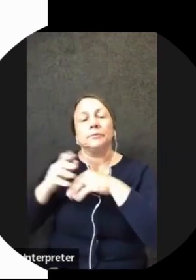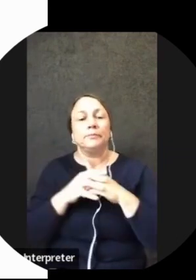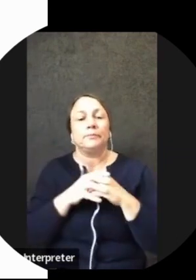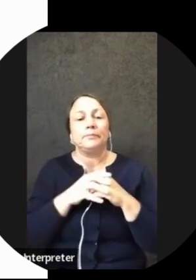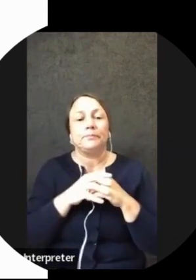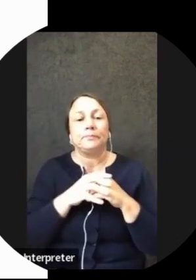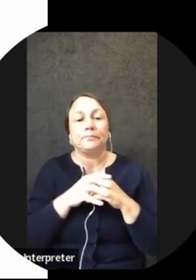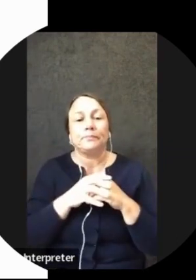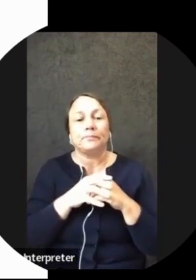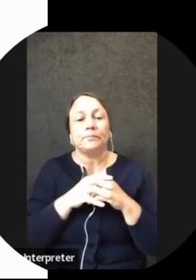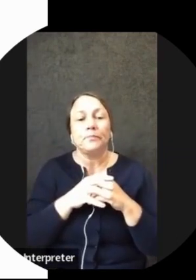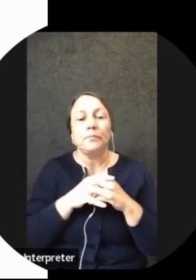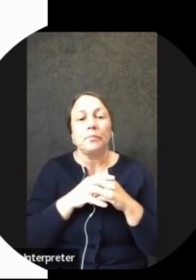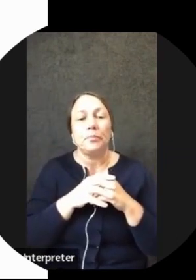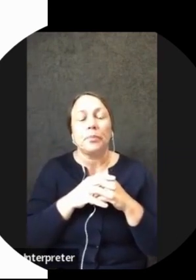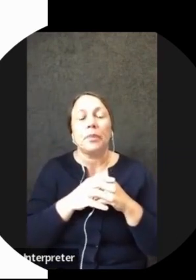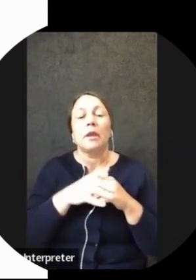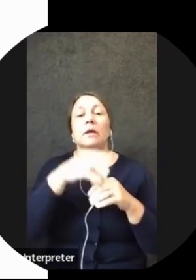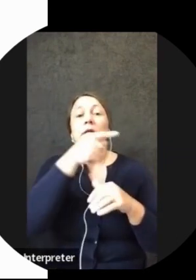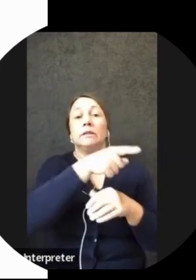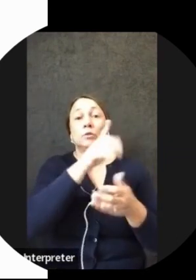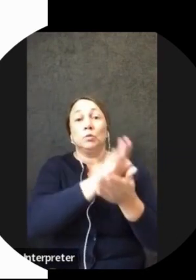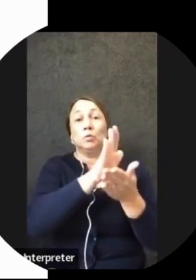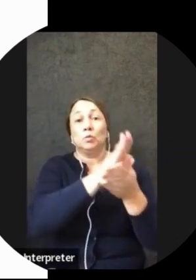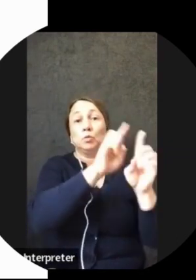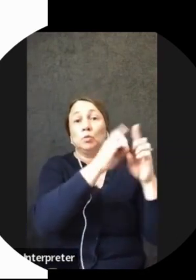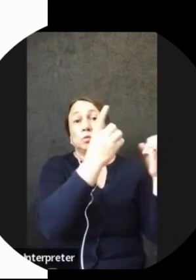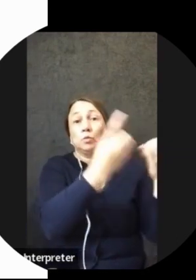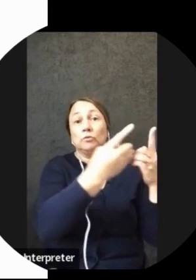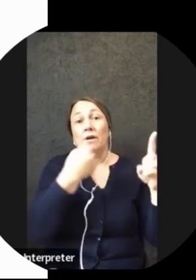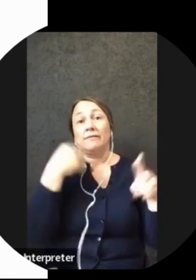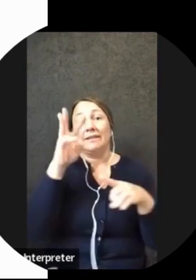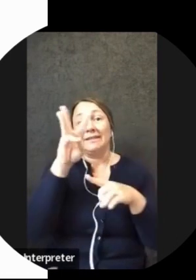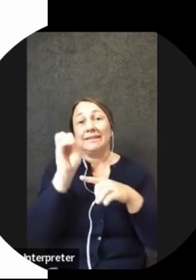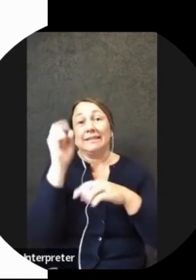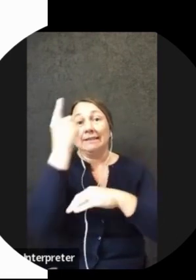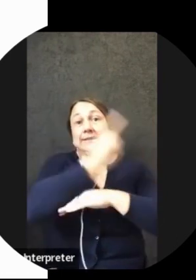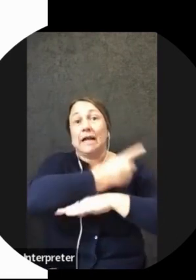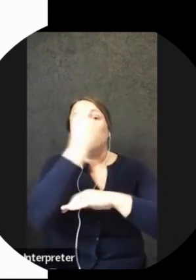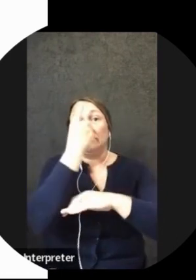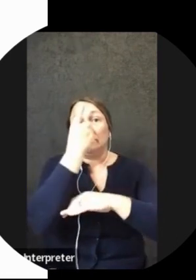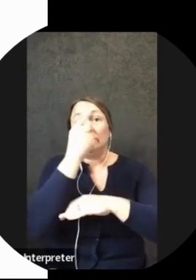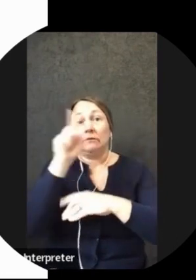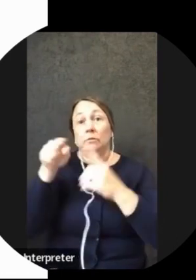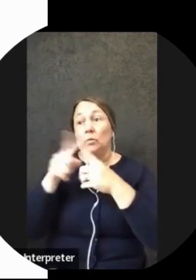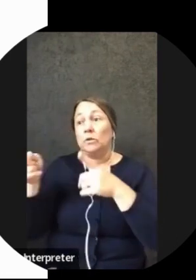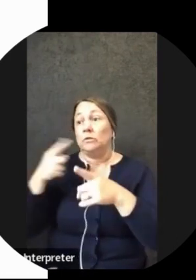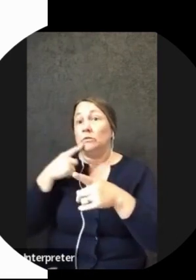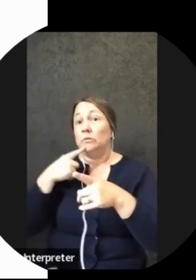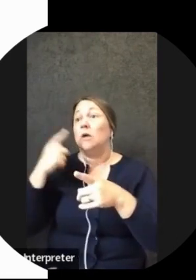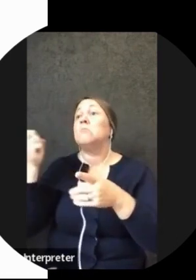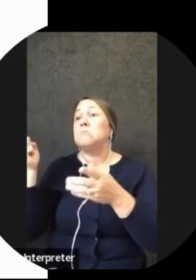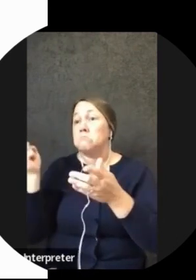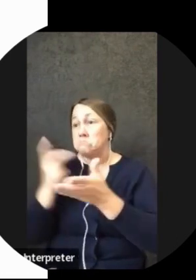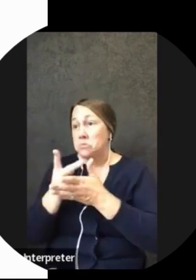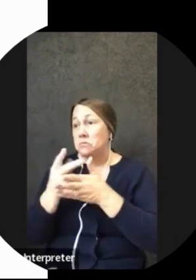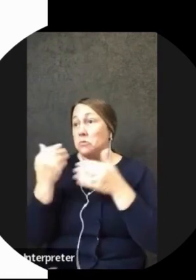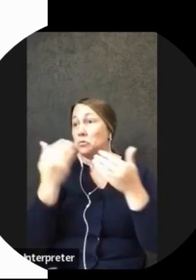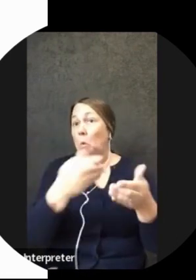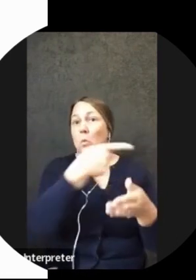Then the school district has 60 business days from receiving parental consent to complete the evaluation.